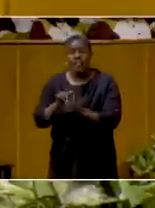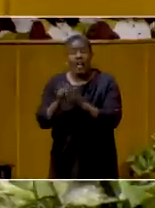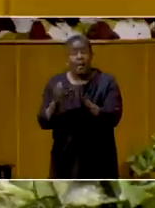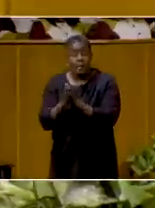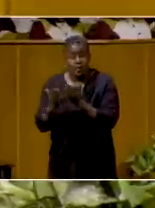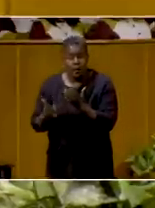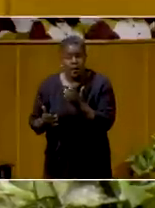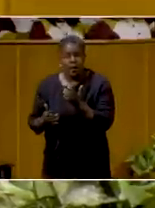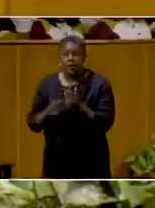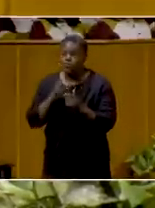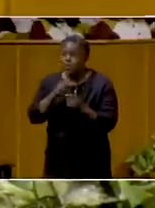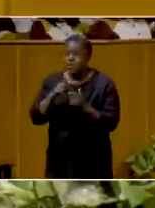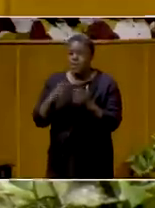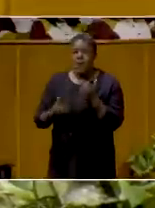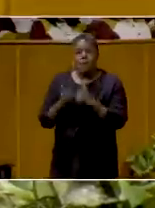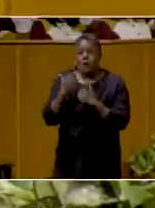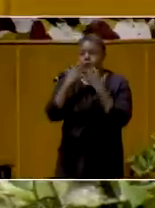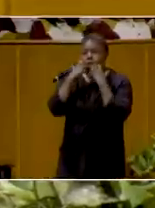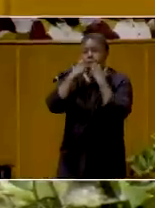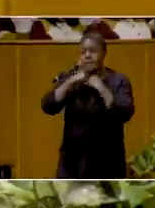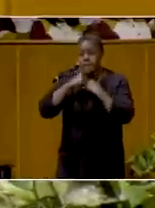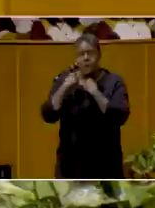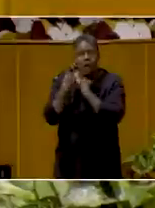most loved book of the Bible.